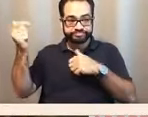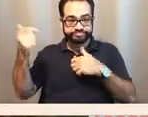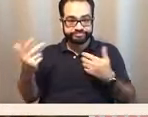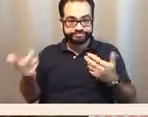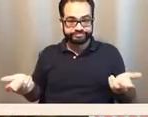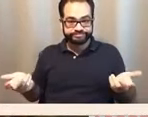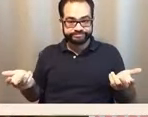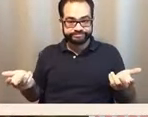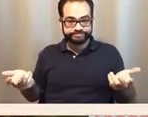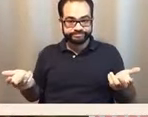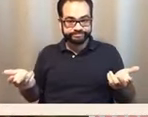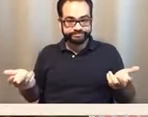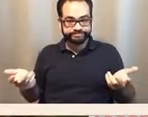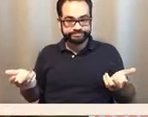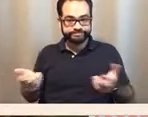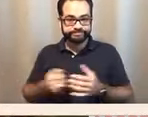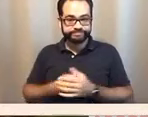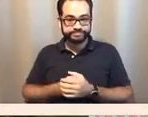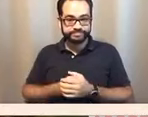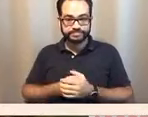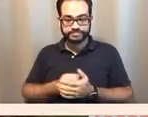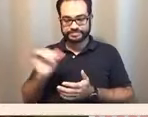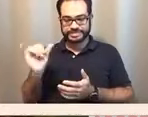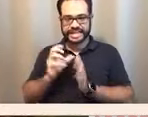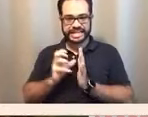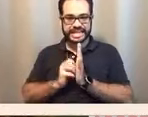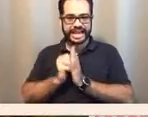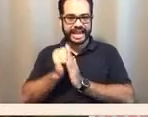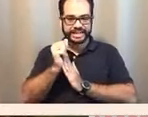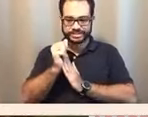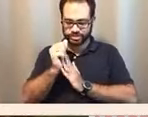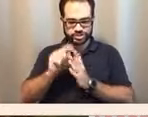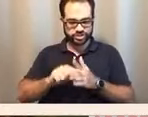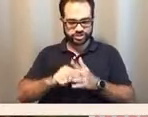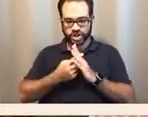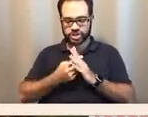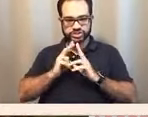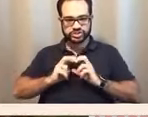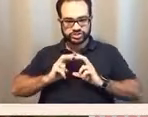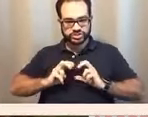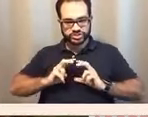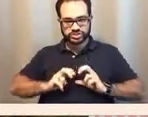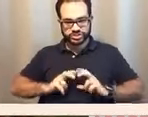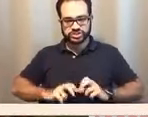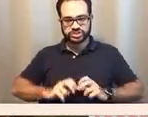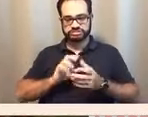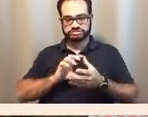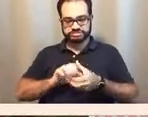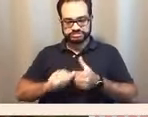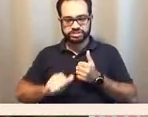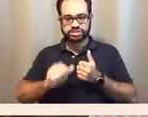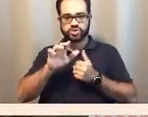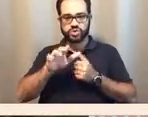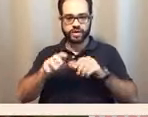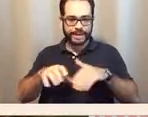and it, like a cancer, starts to eat into your marriage and your relationship.